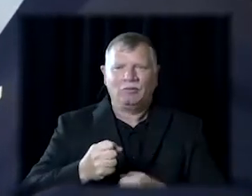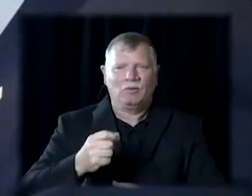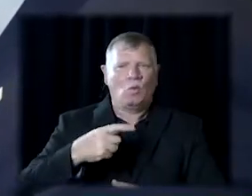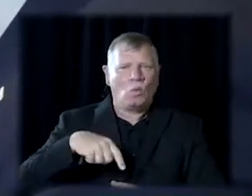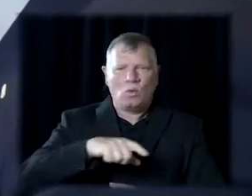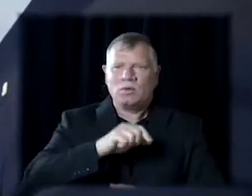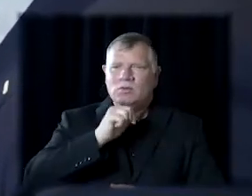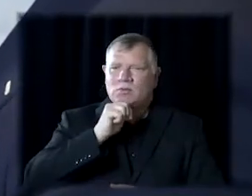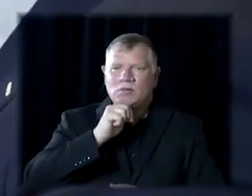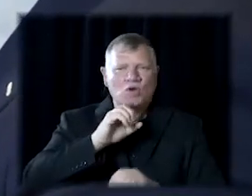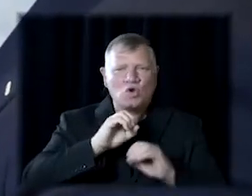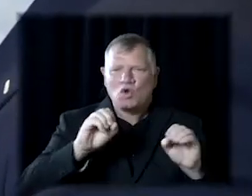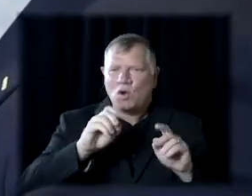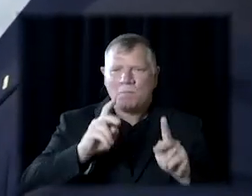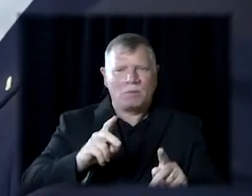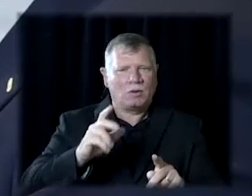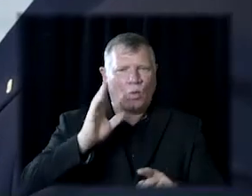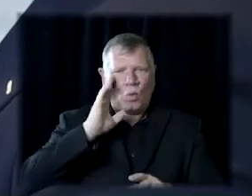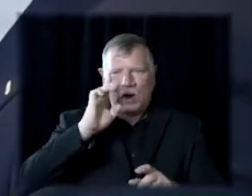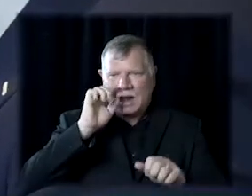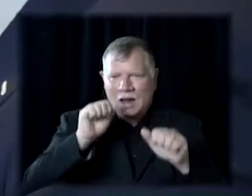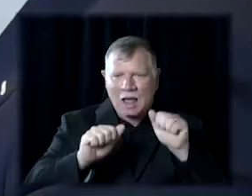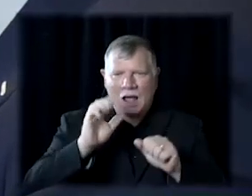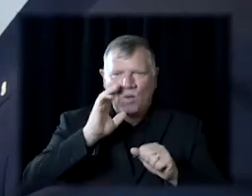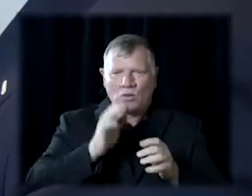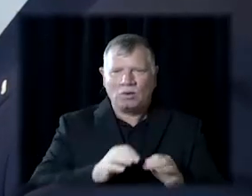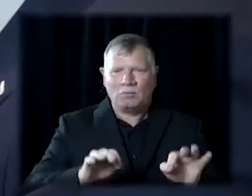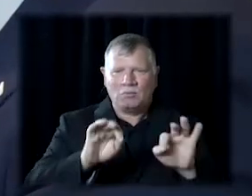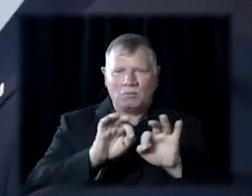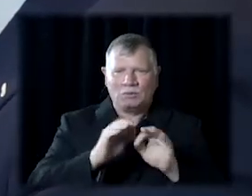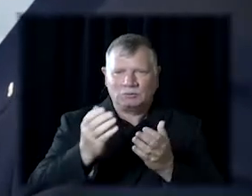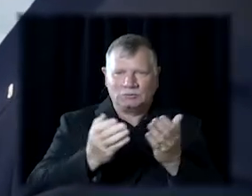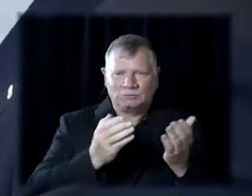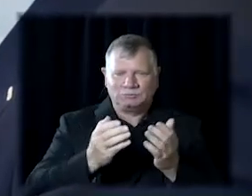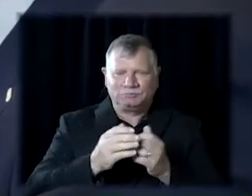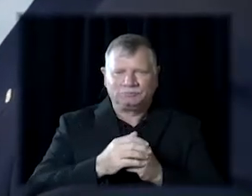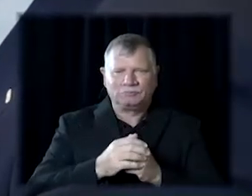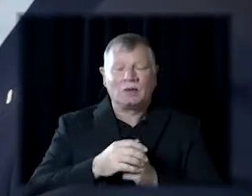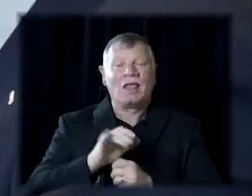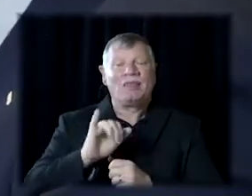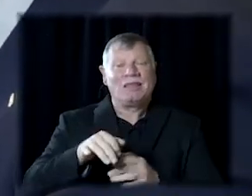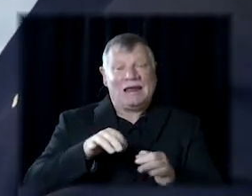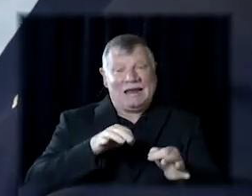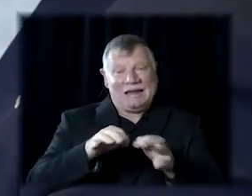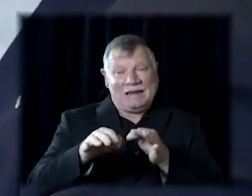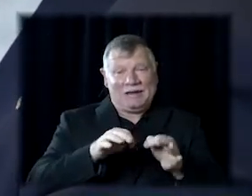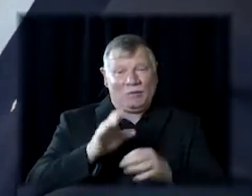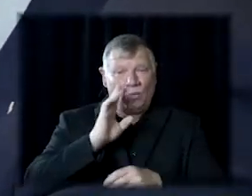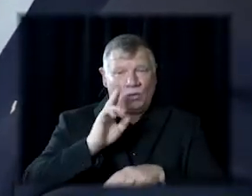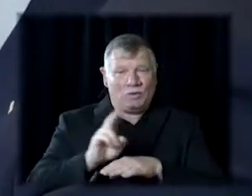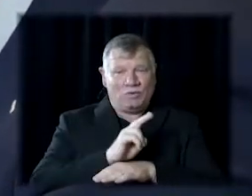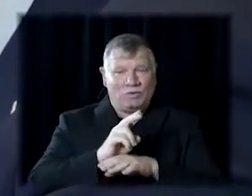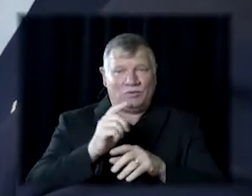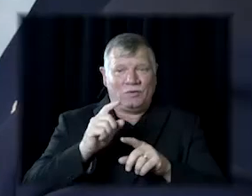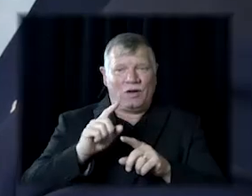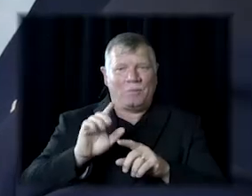essential services, right? So we have to recognize that the definition would be used by